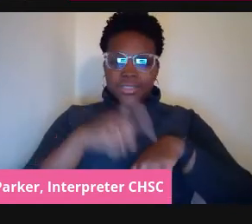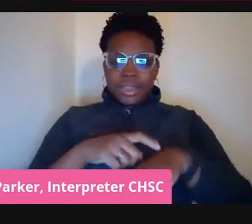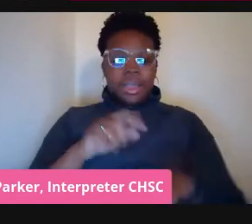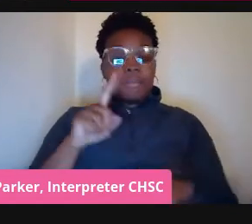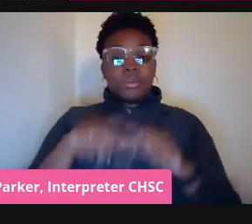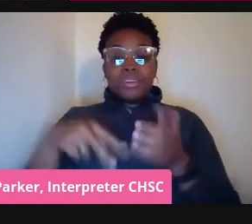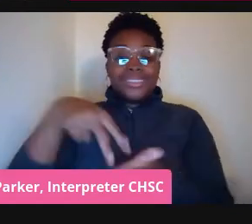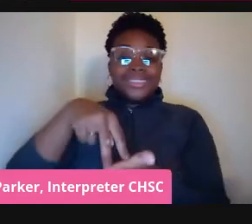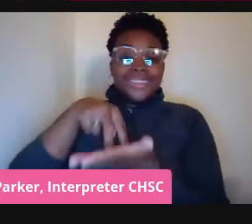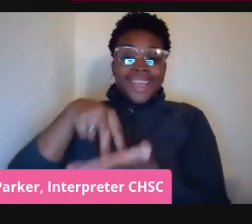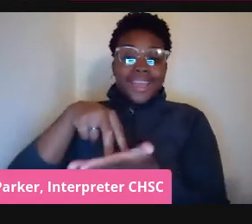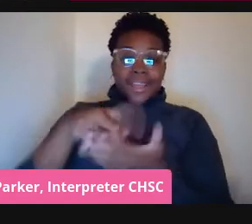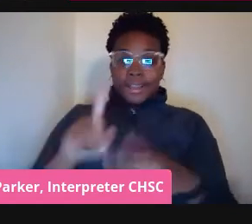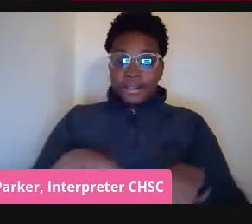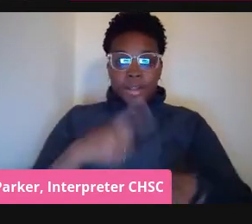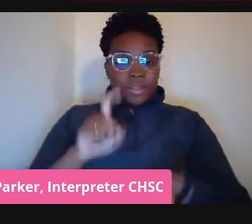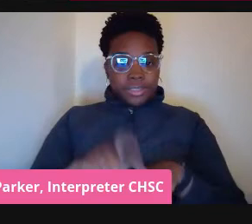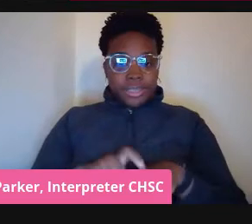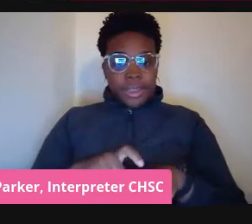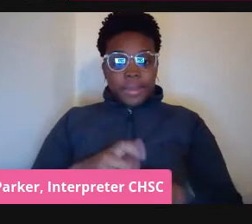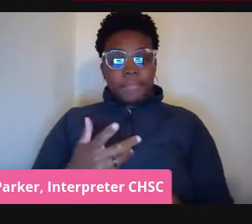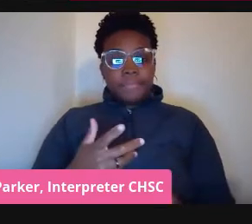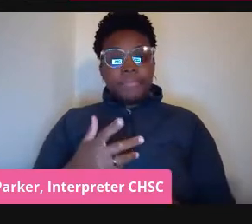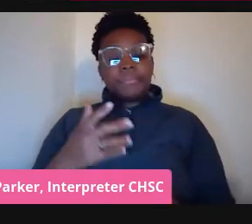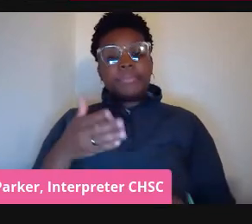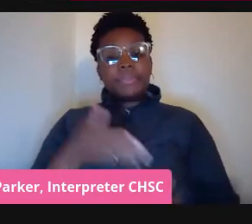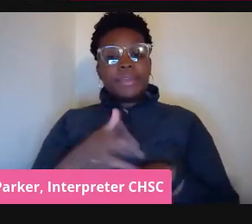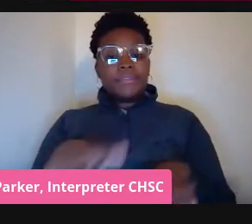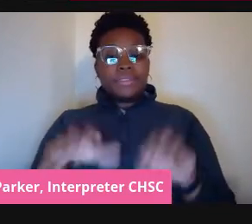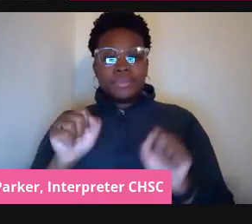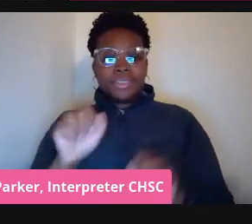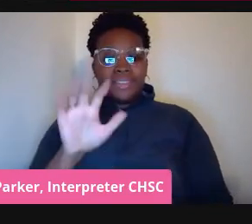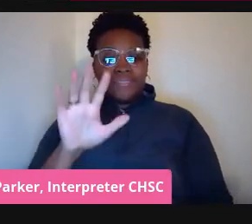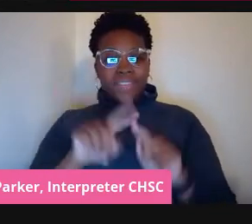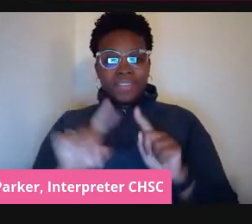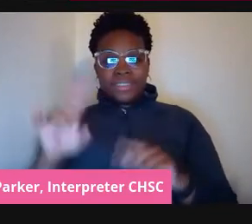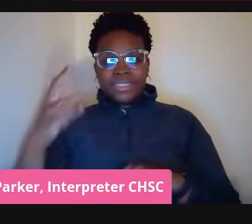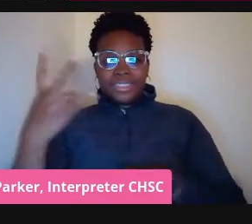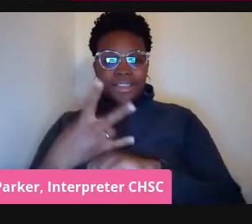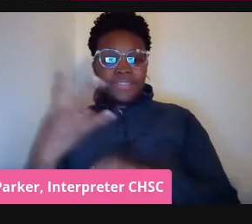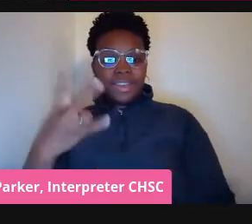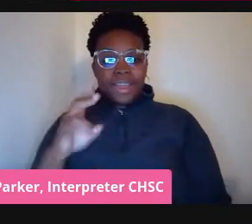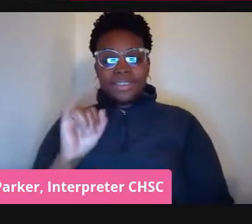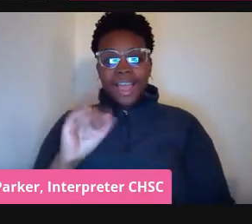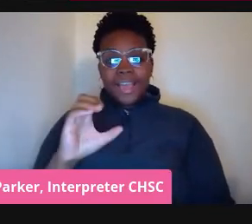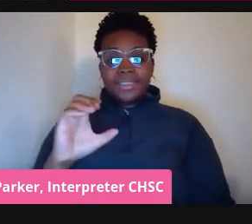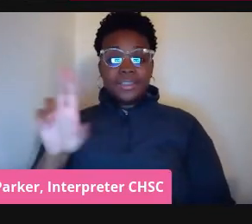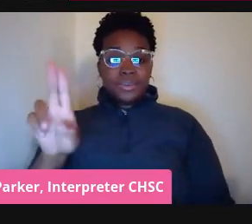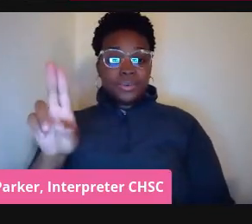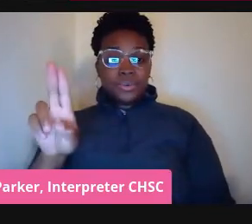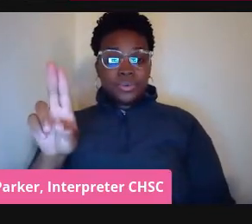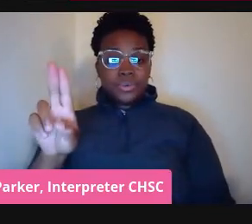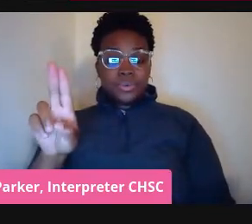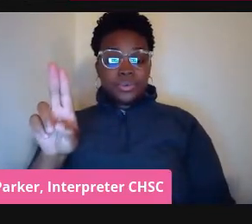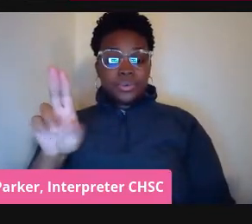periods of time. And this was after spending, you know, like 5 to 7 days in intensive care. So that